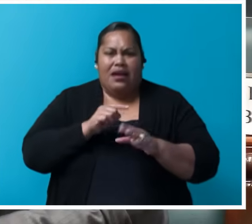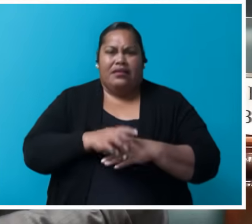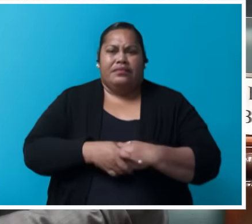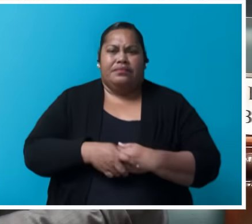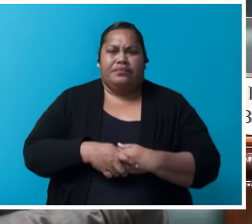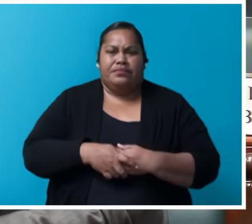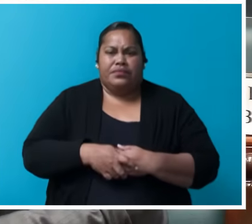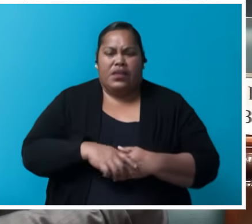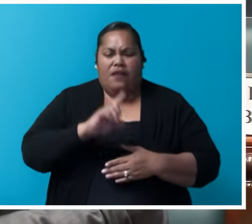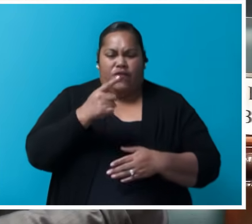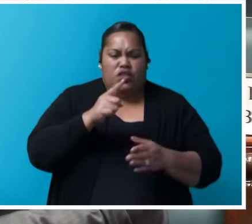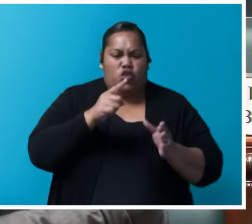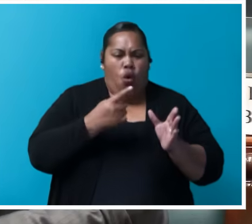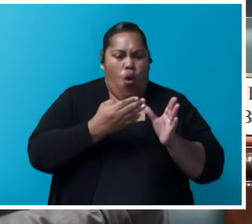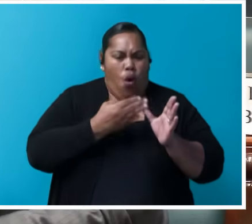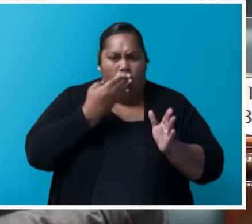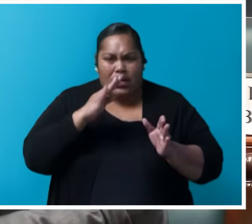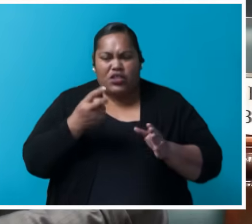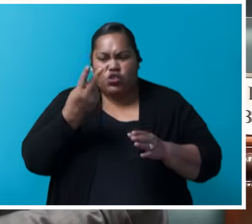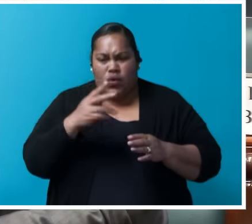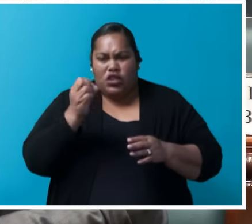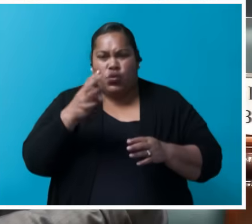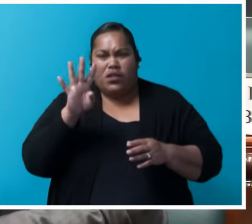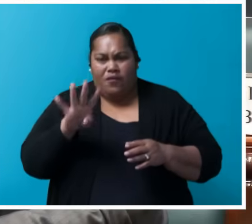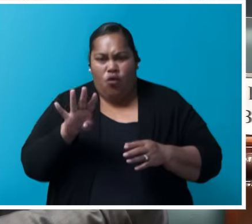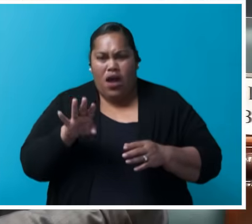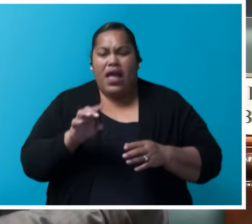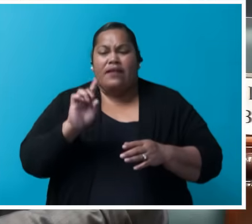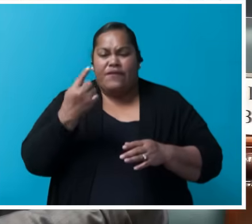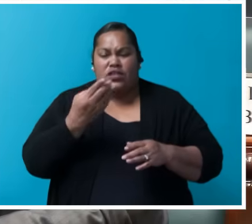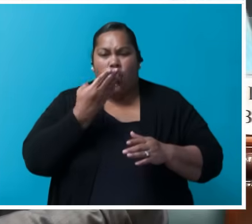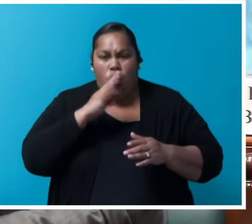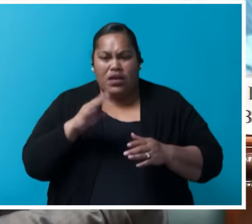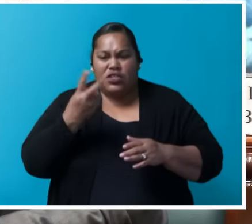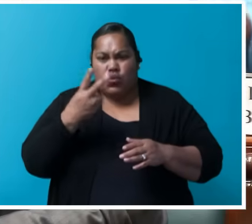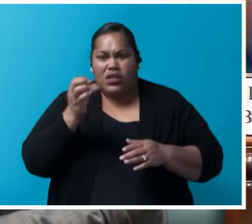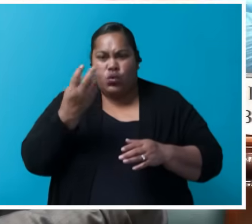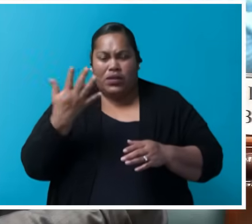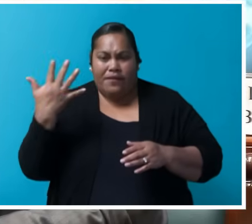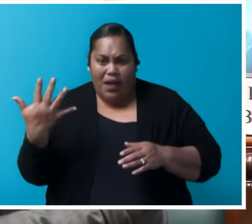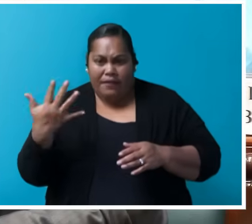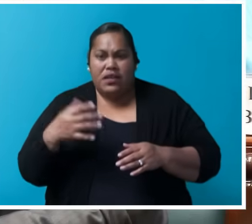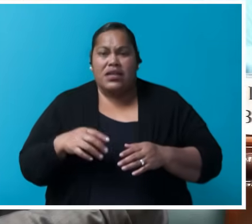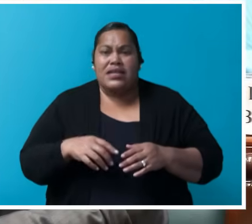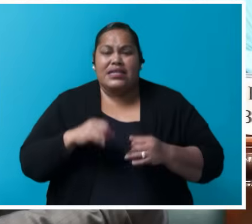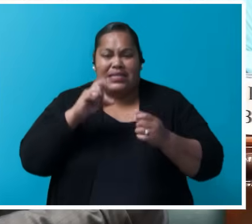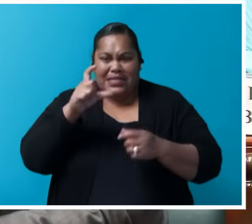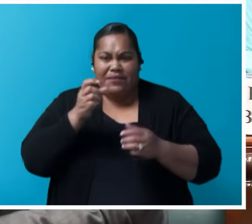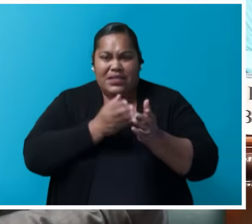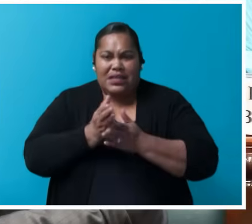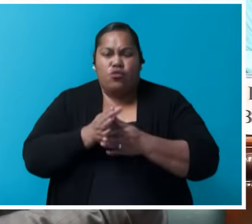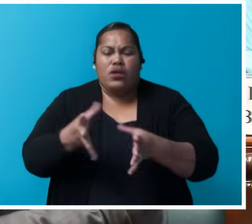as of 1st August 2024 and as of 1st August 2025, civil servants would have